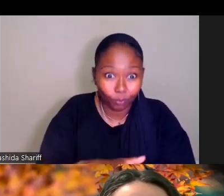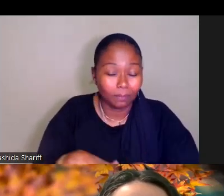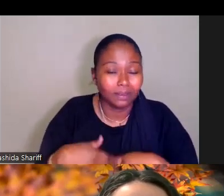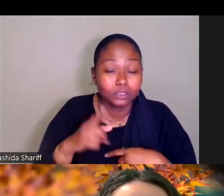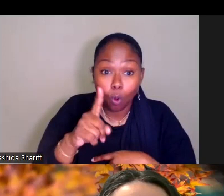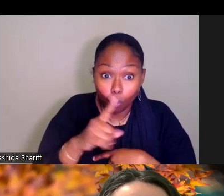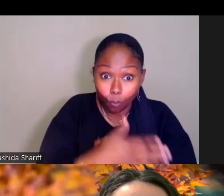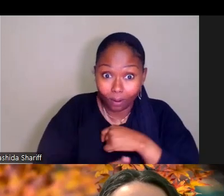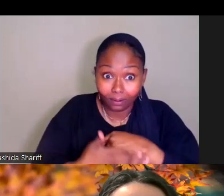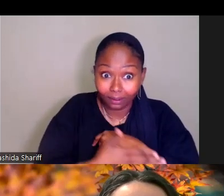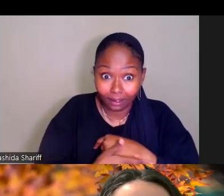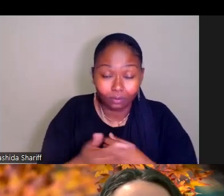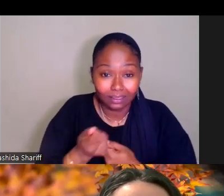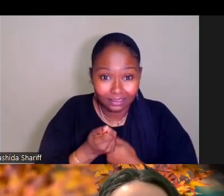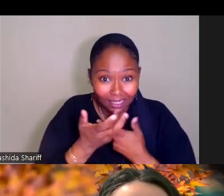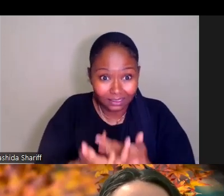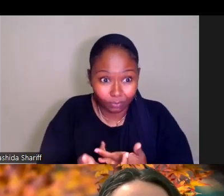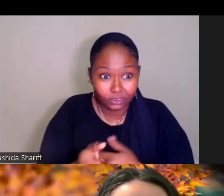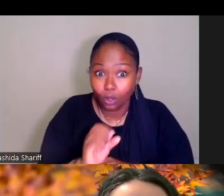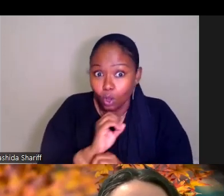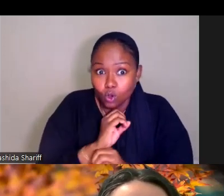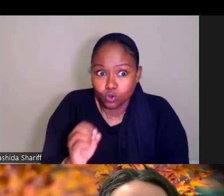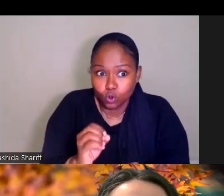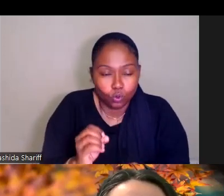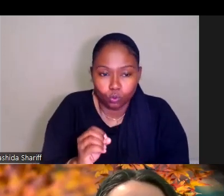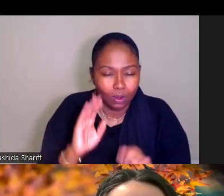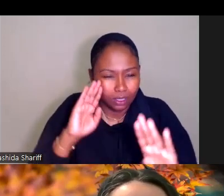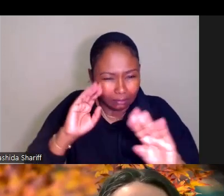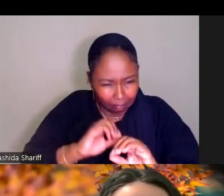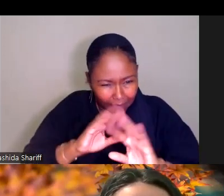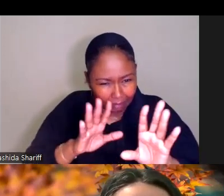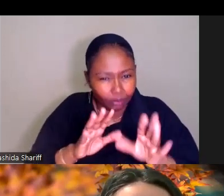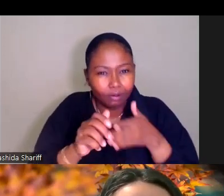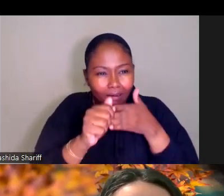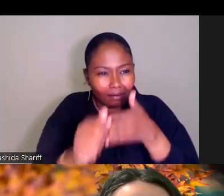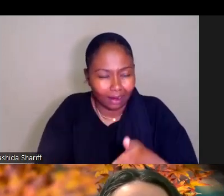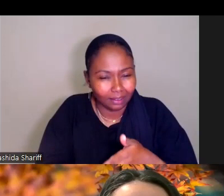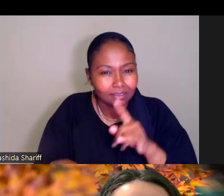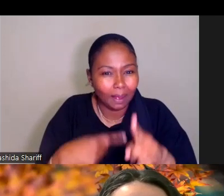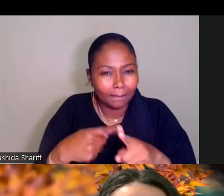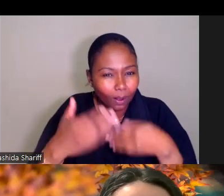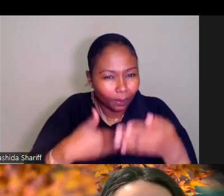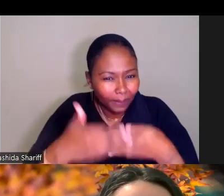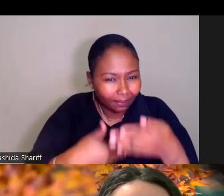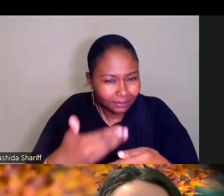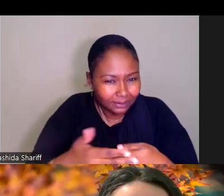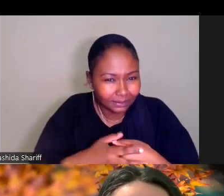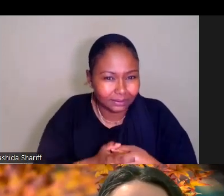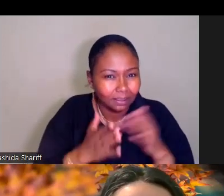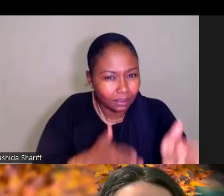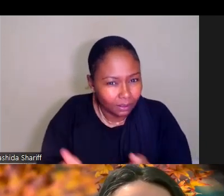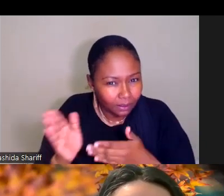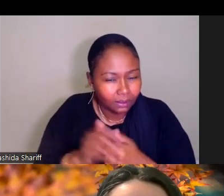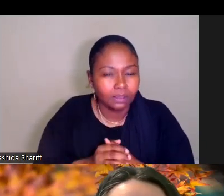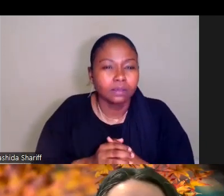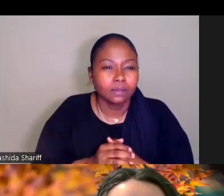counties expressed concern that there was no direct guidance by the state on policies and procedures. So the public guardian is completely